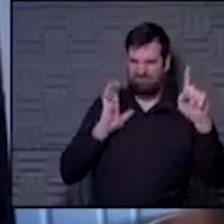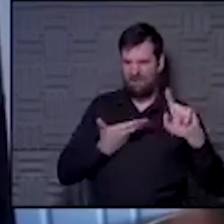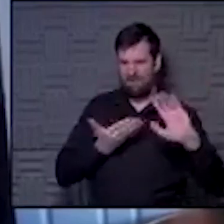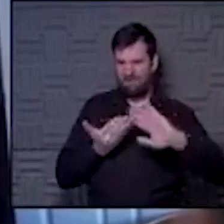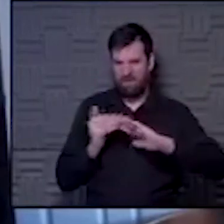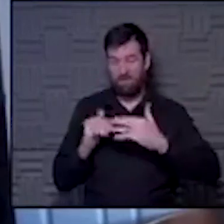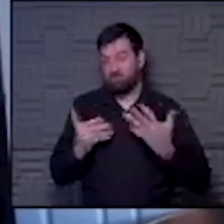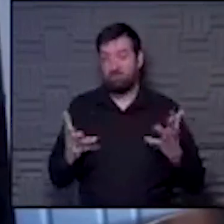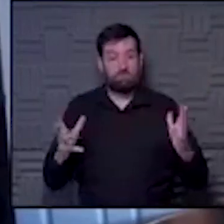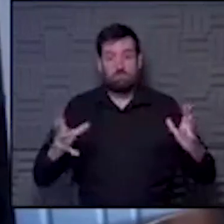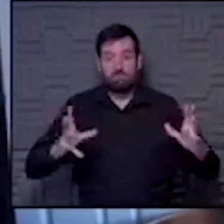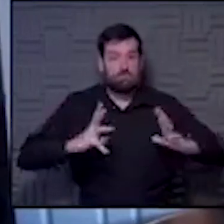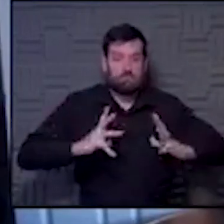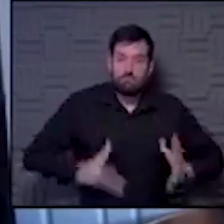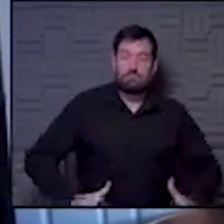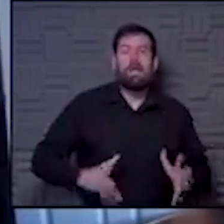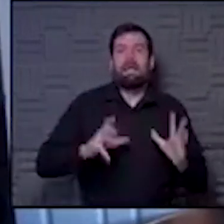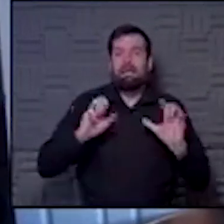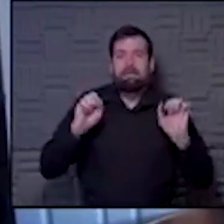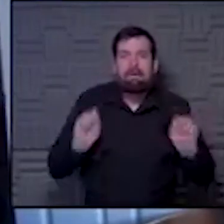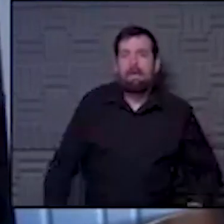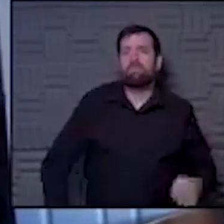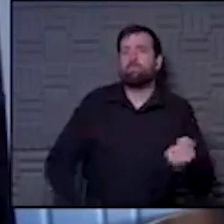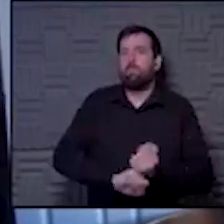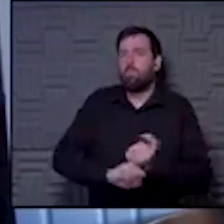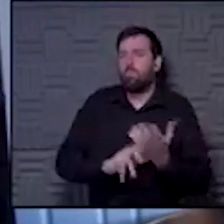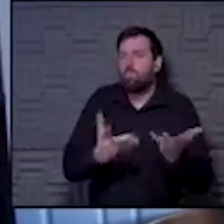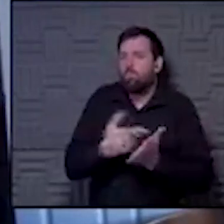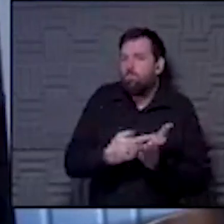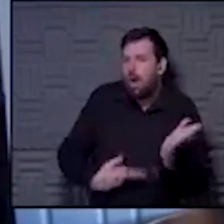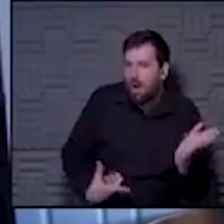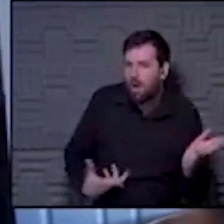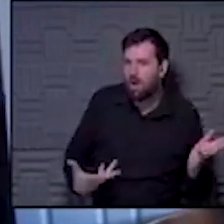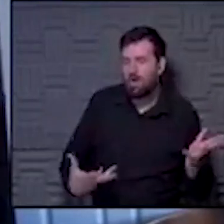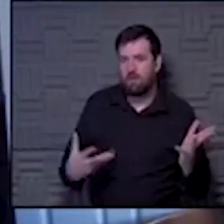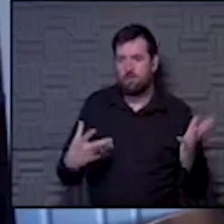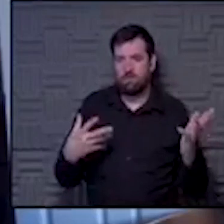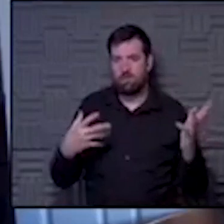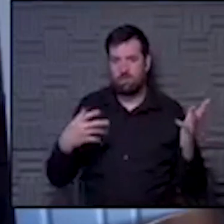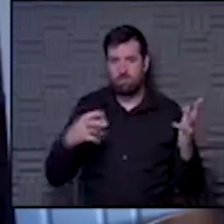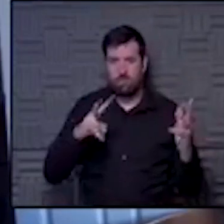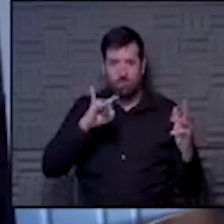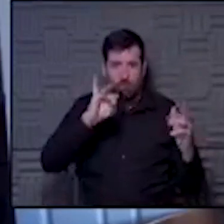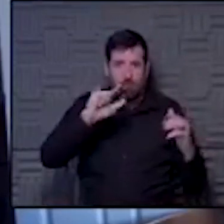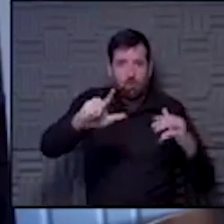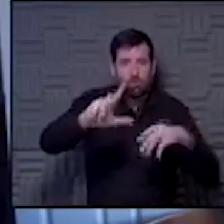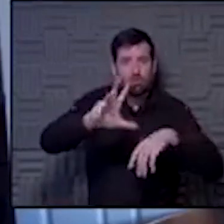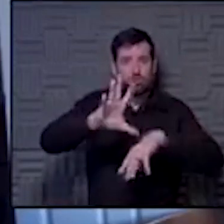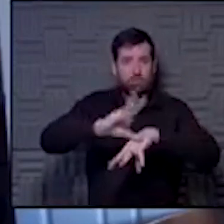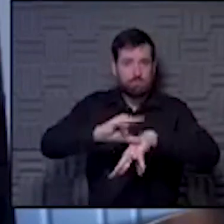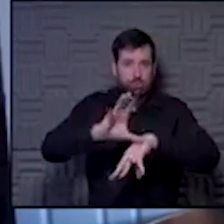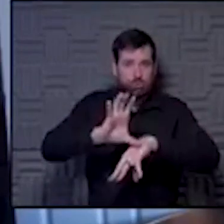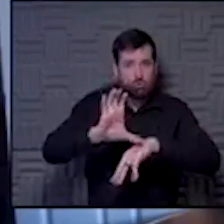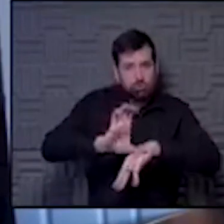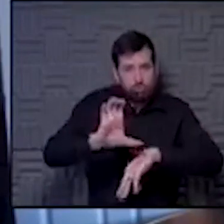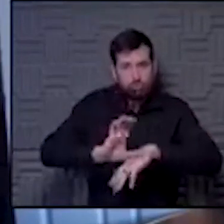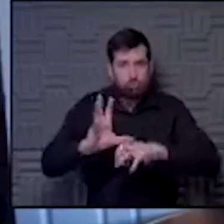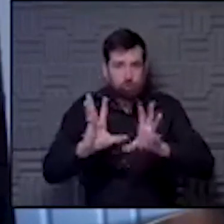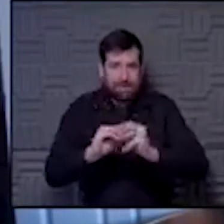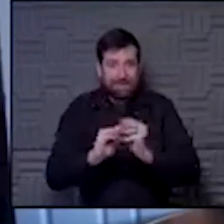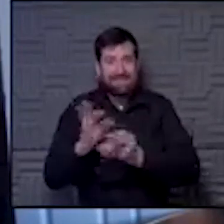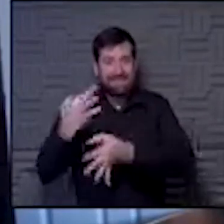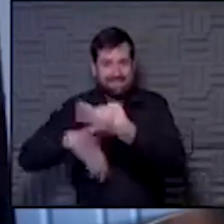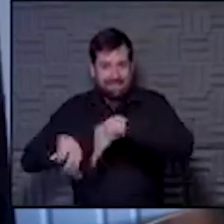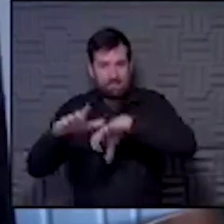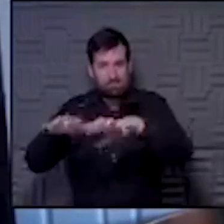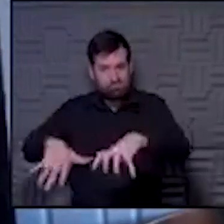Well, okay, what can you get behind? Can you get behind having virtual service at your church instead of in-person service at your